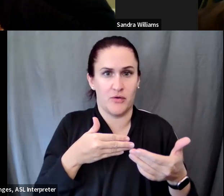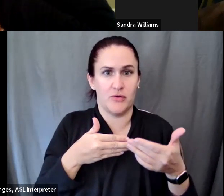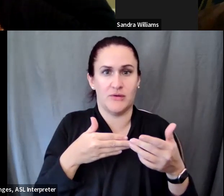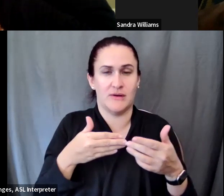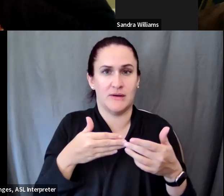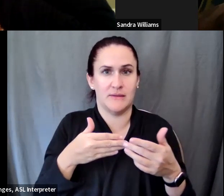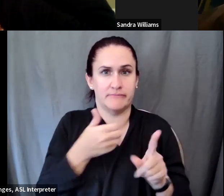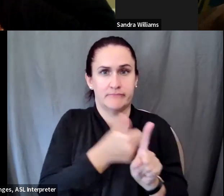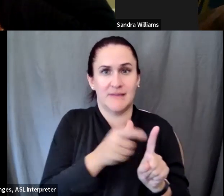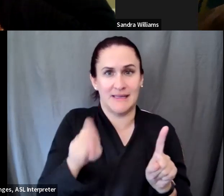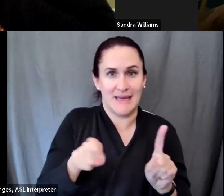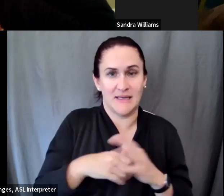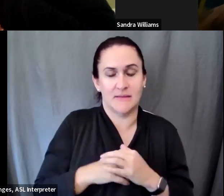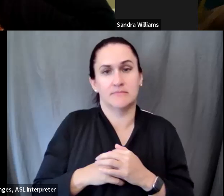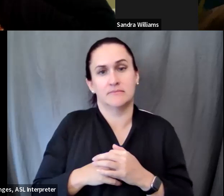needed. Webinar.